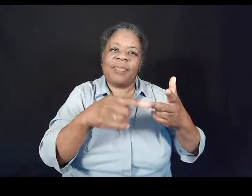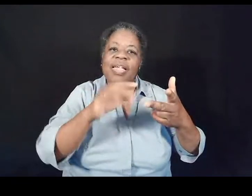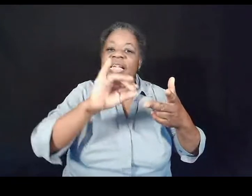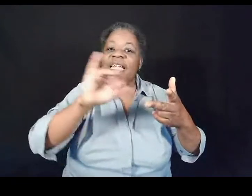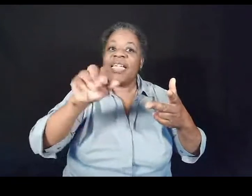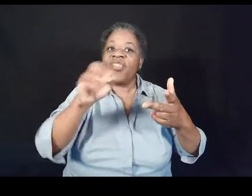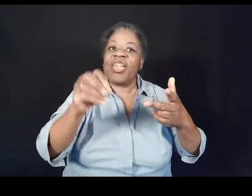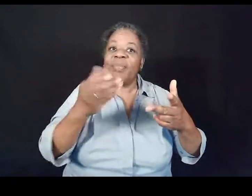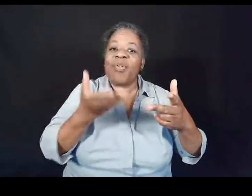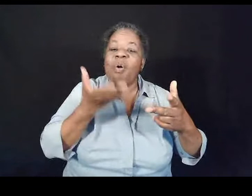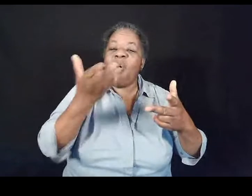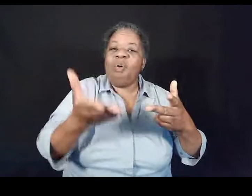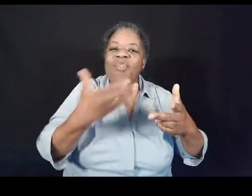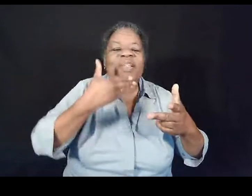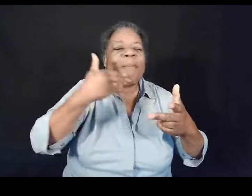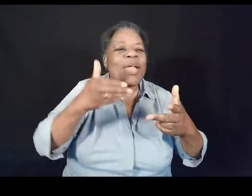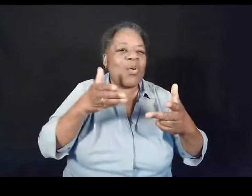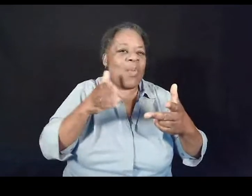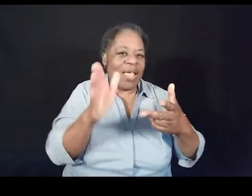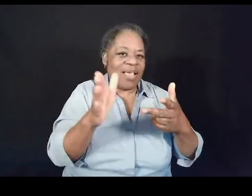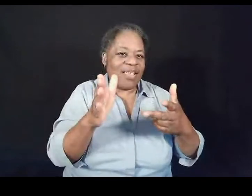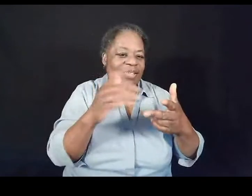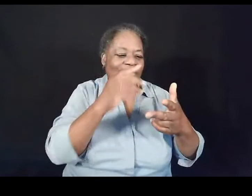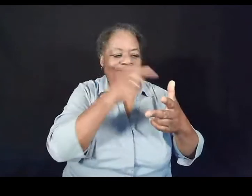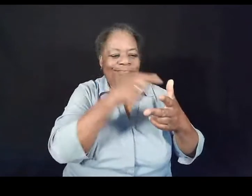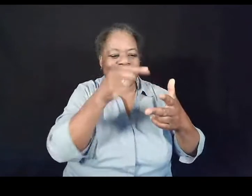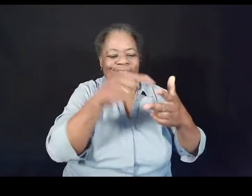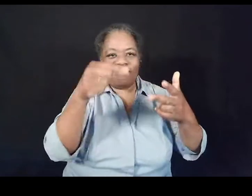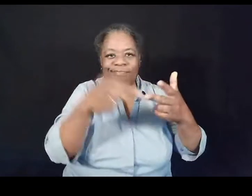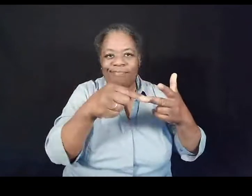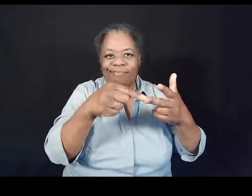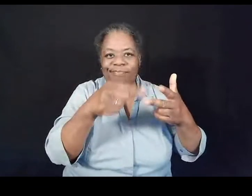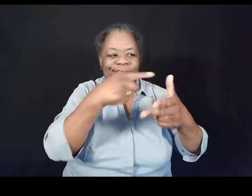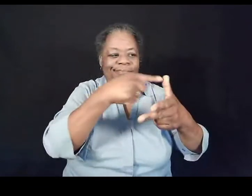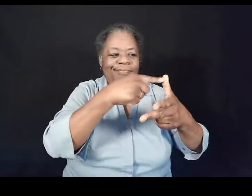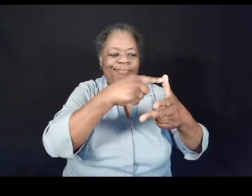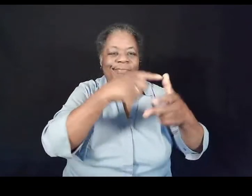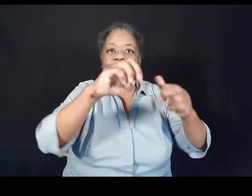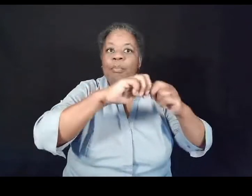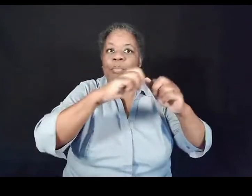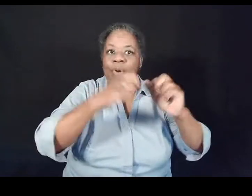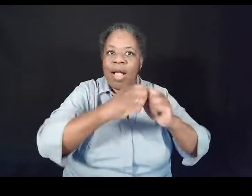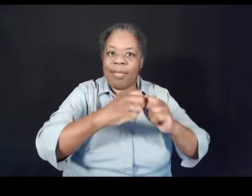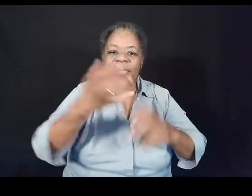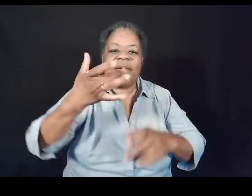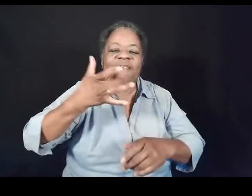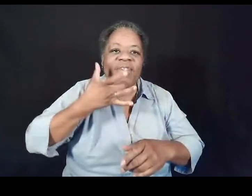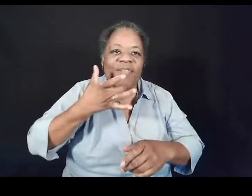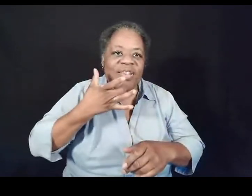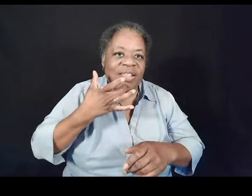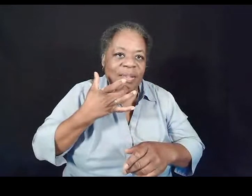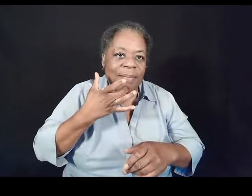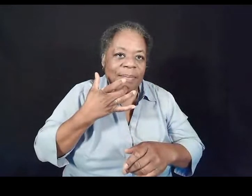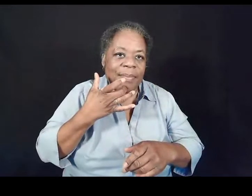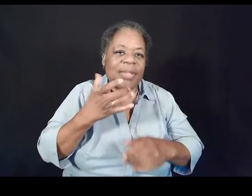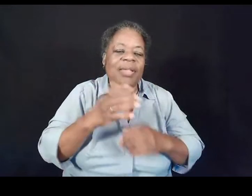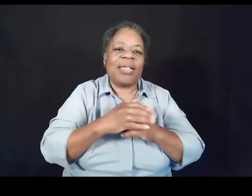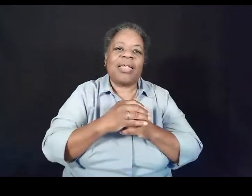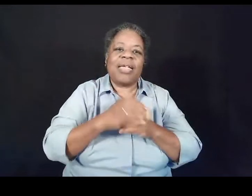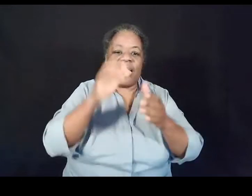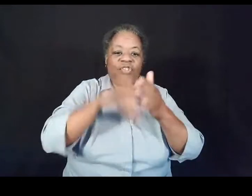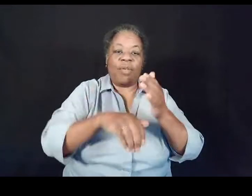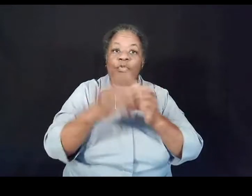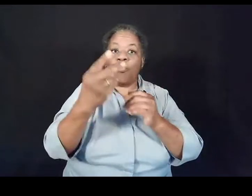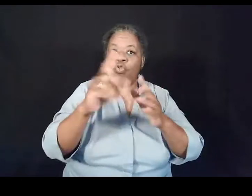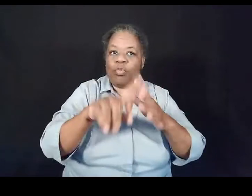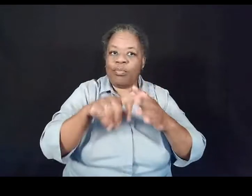better way. So let's begin with the problem of favoritism. Chapter 2 begins,